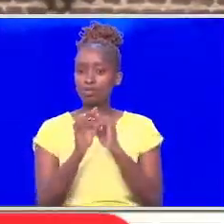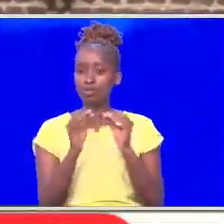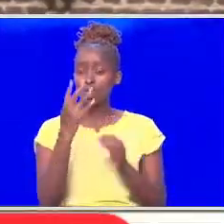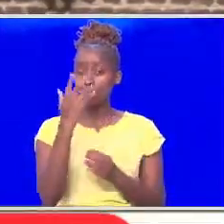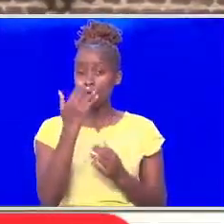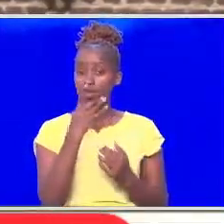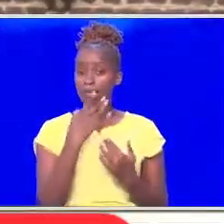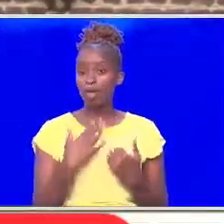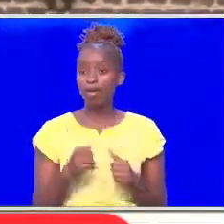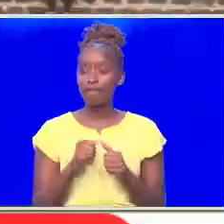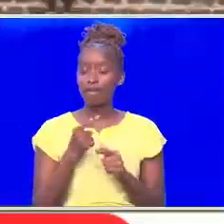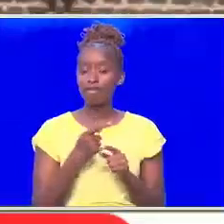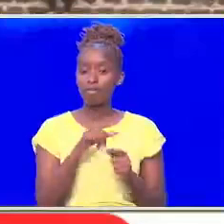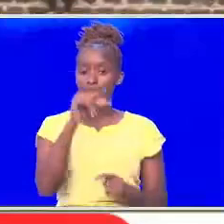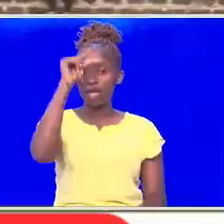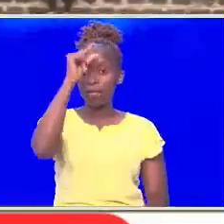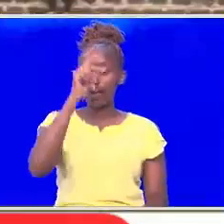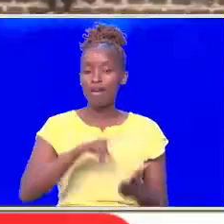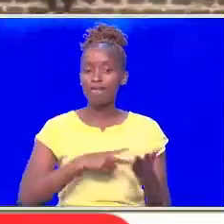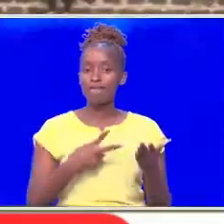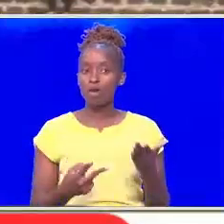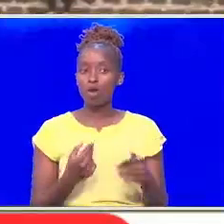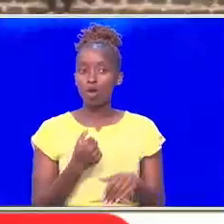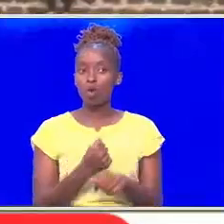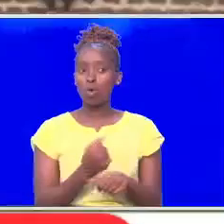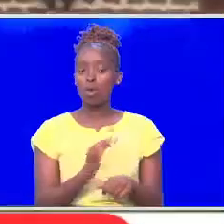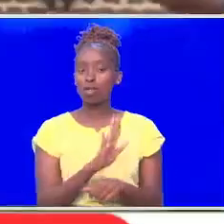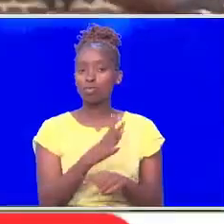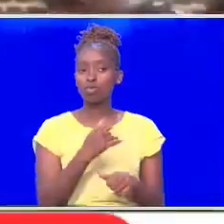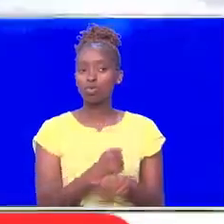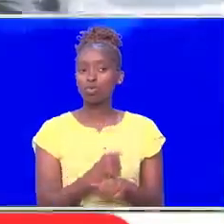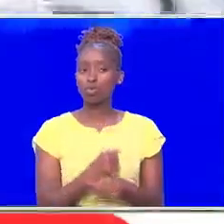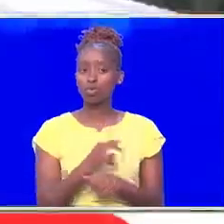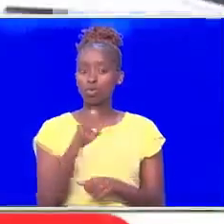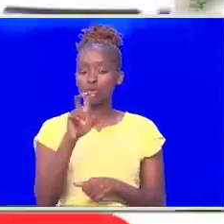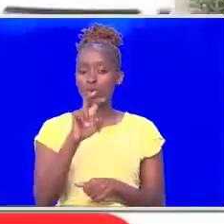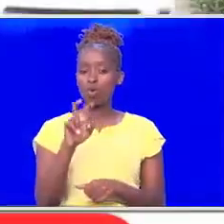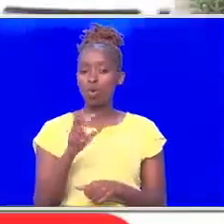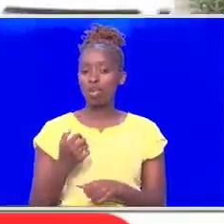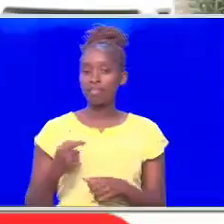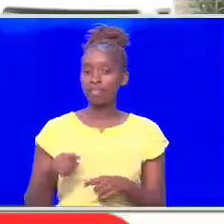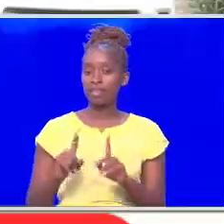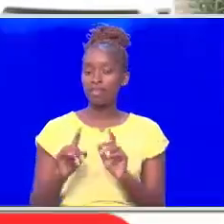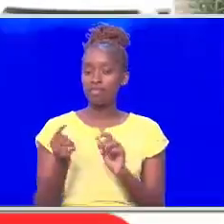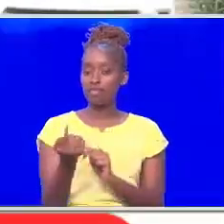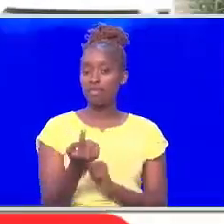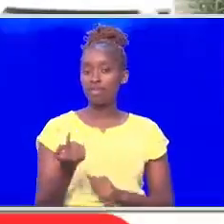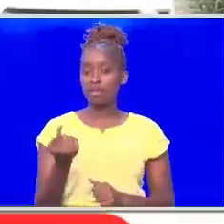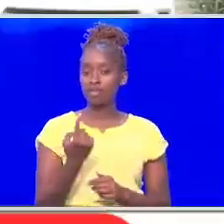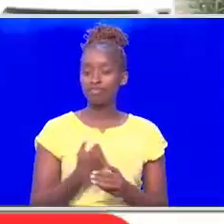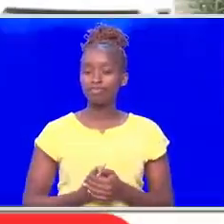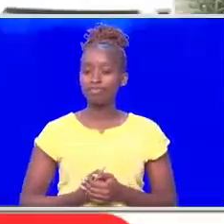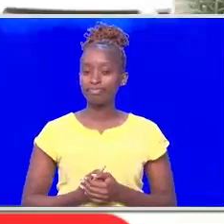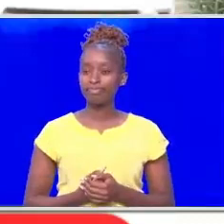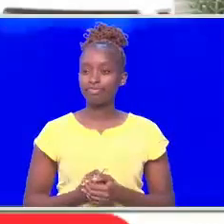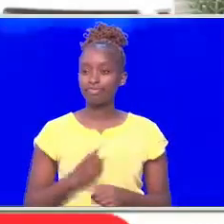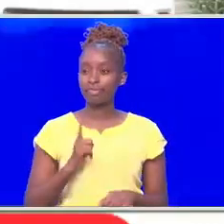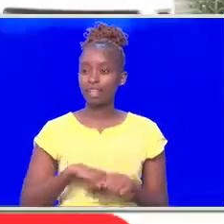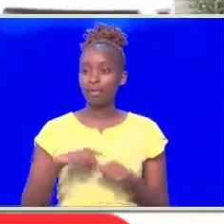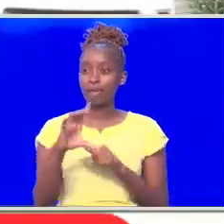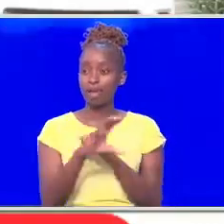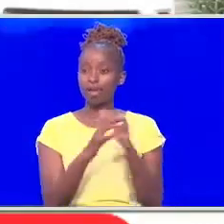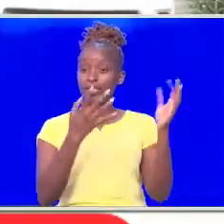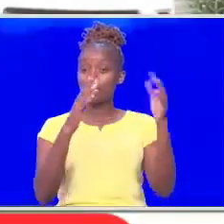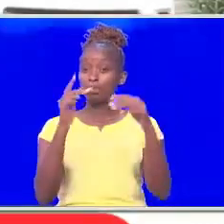bed na serikali, ameshindwa kufanya kazi yake, anajiangalia yeye mwenyewe. Even as the country celebrates Labor Day, it seems